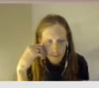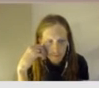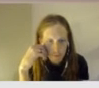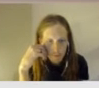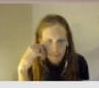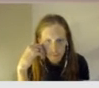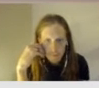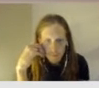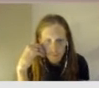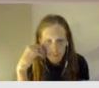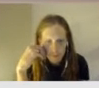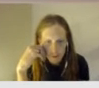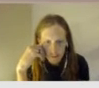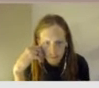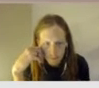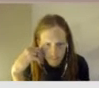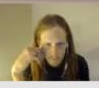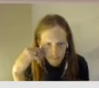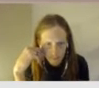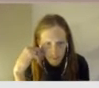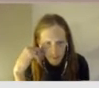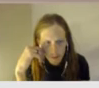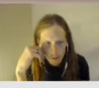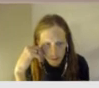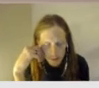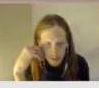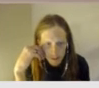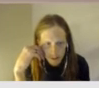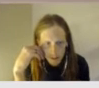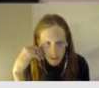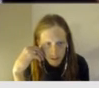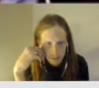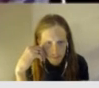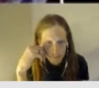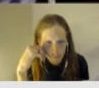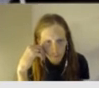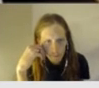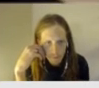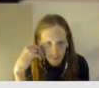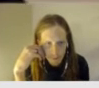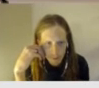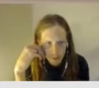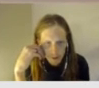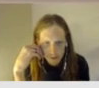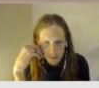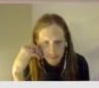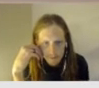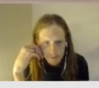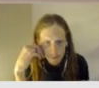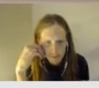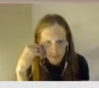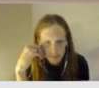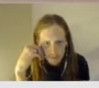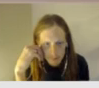really personal here too, and share some personal information because it's something that I've done some reporting on recently, and that is